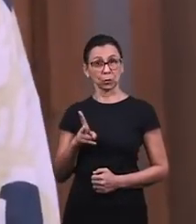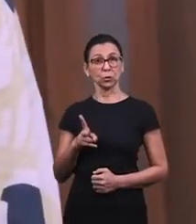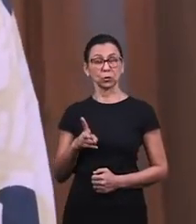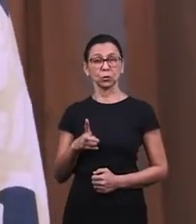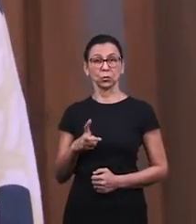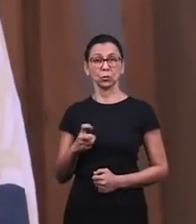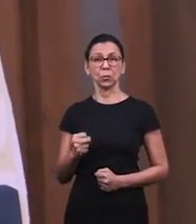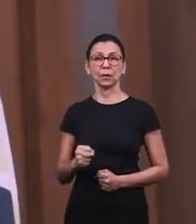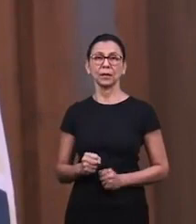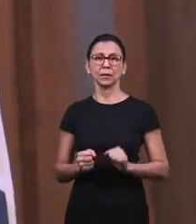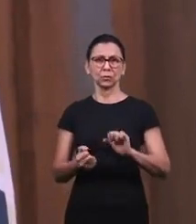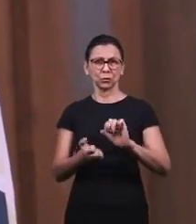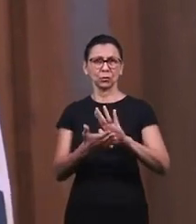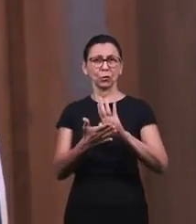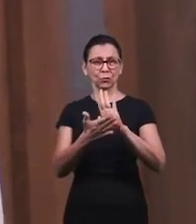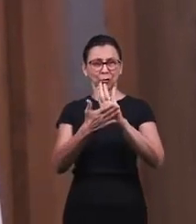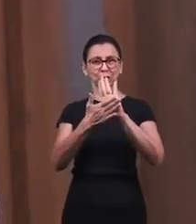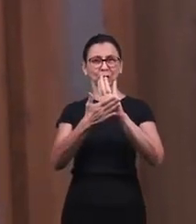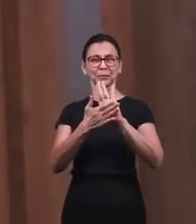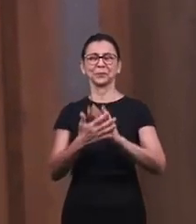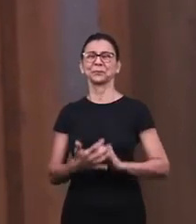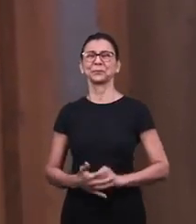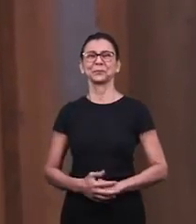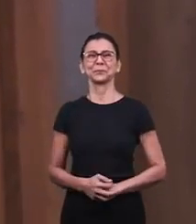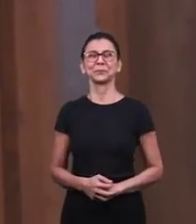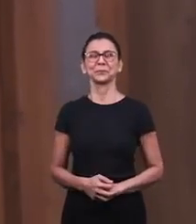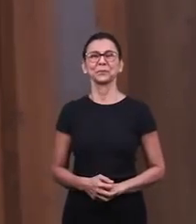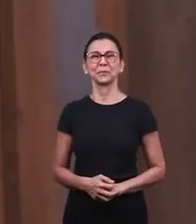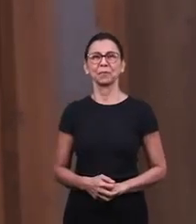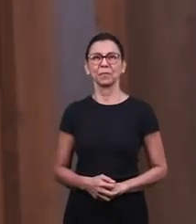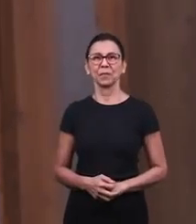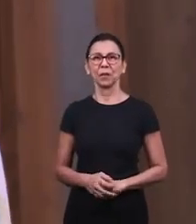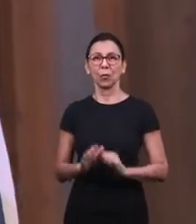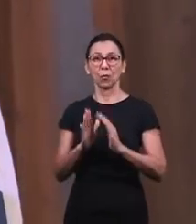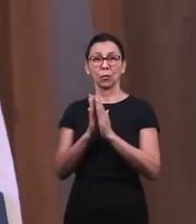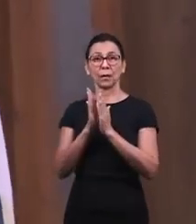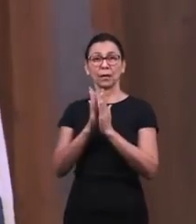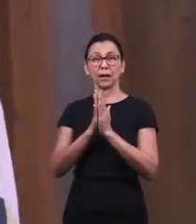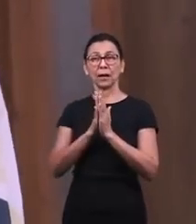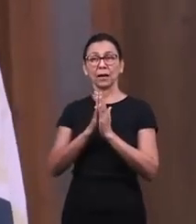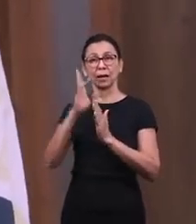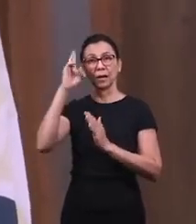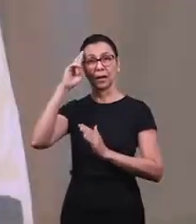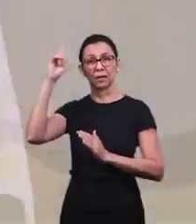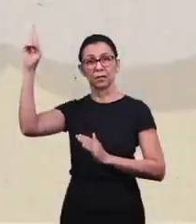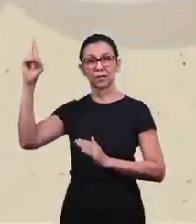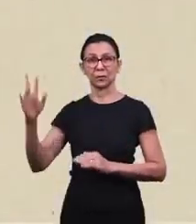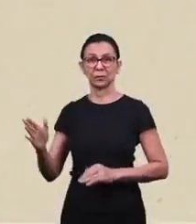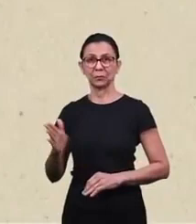Continue praising the Lord with another song, Seek the Lord.